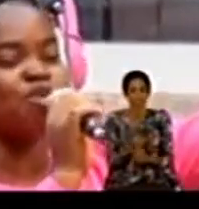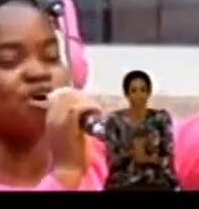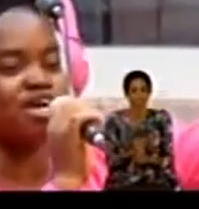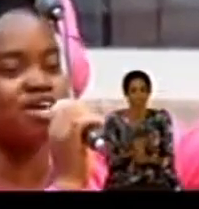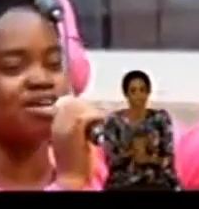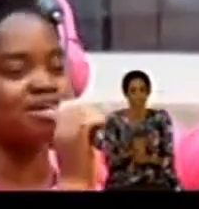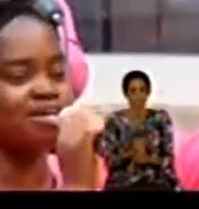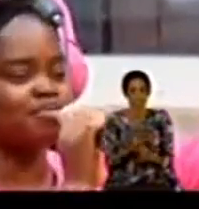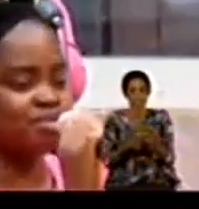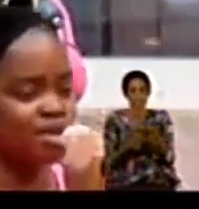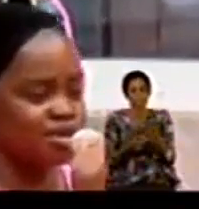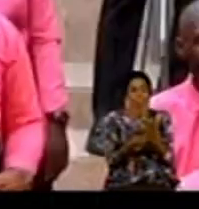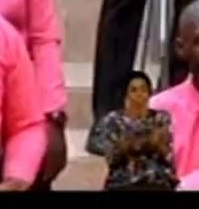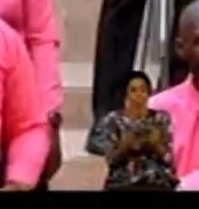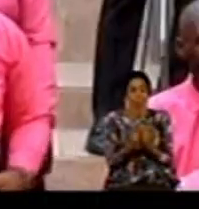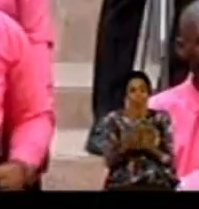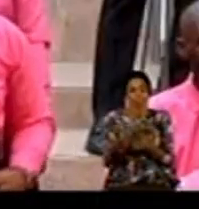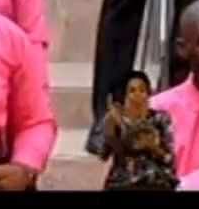KUMUYI.